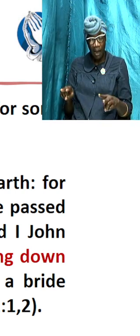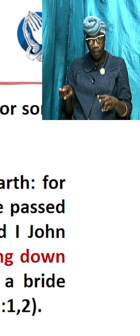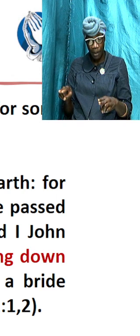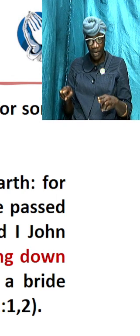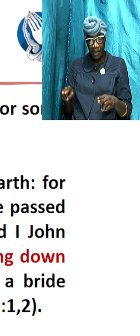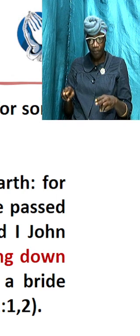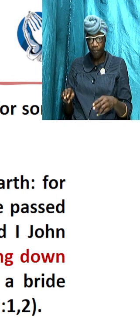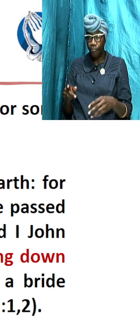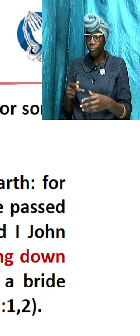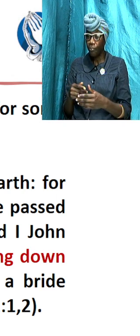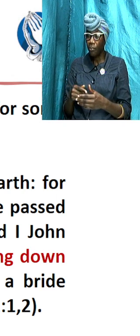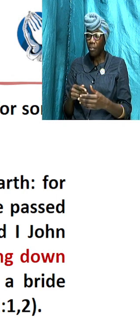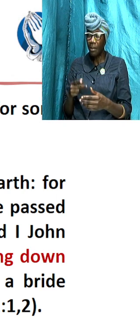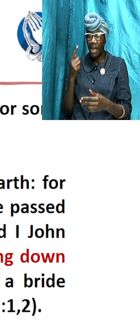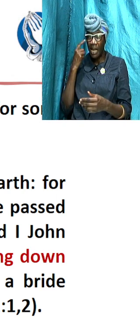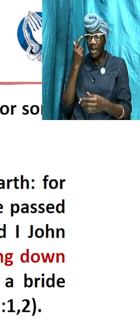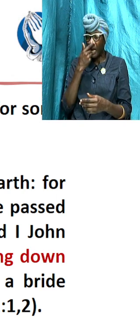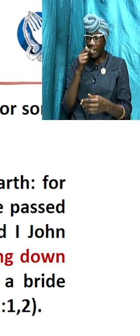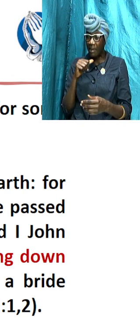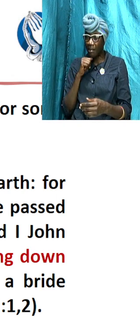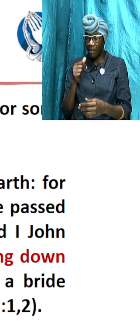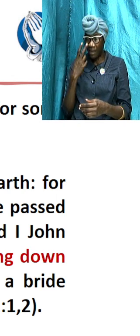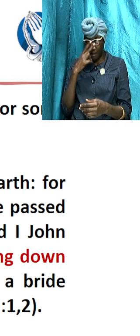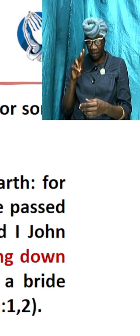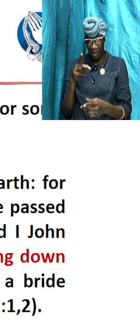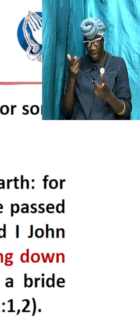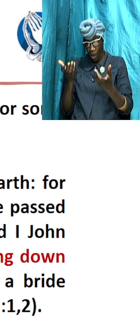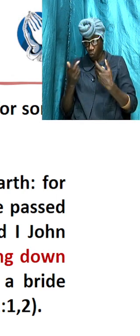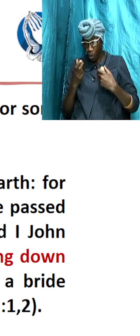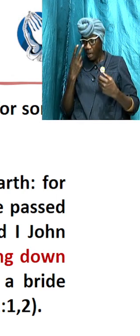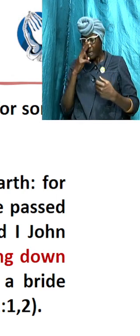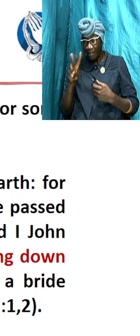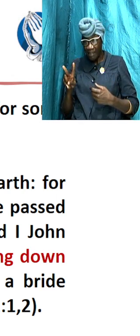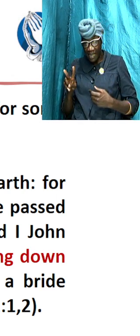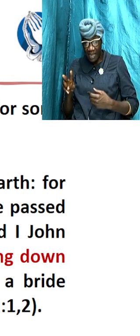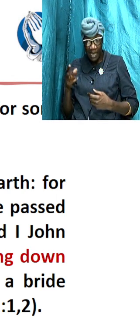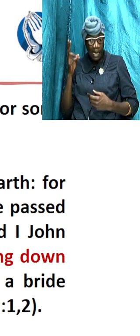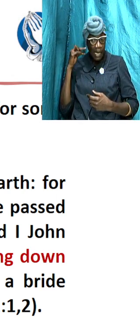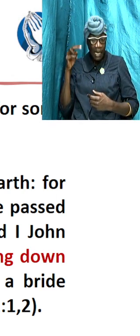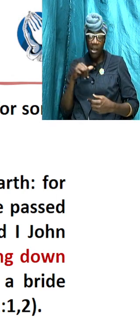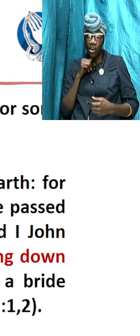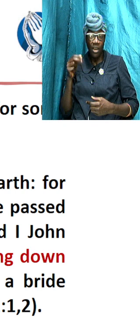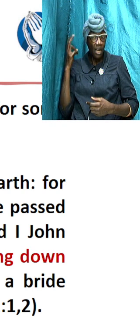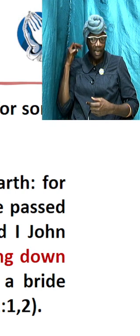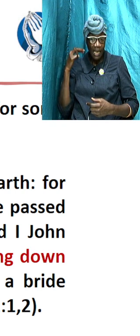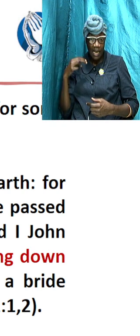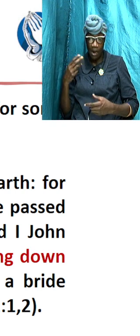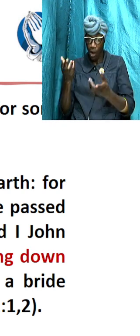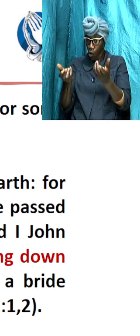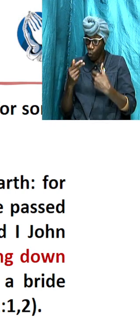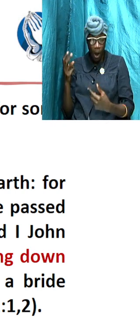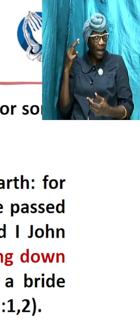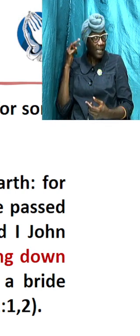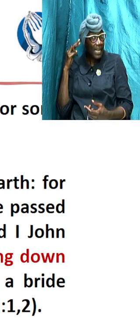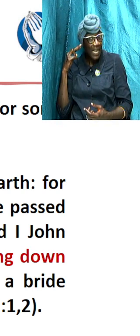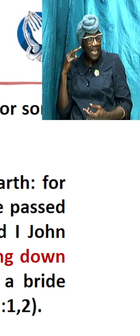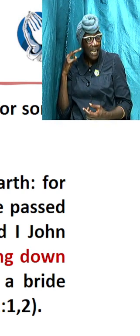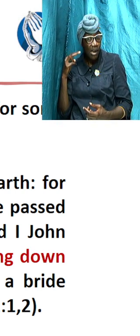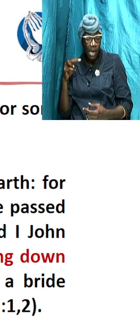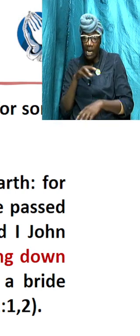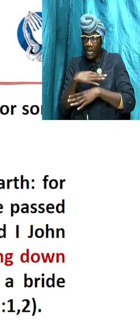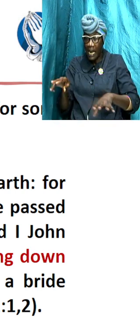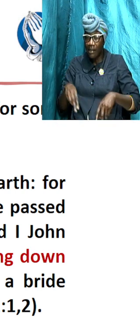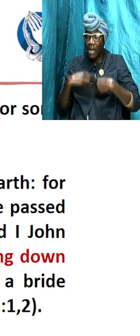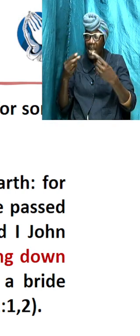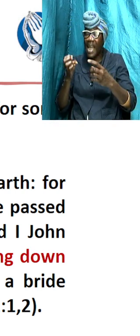says, eyes have not seen. I want to see it. Ears have not heard. I want to hear the singing. Neither have it entered in the hearts of men.